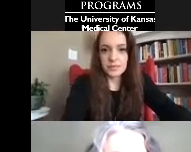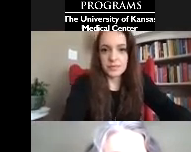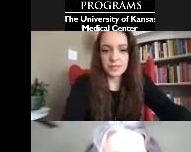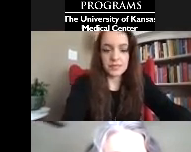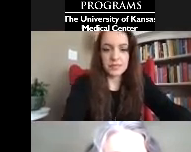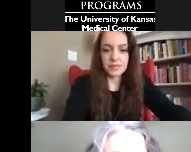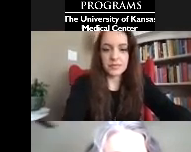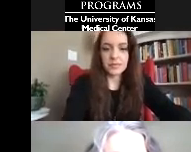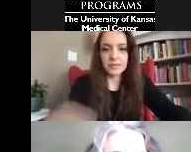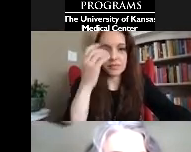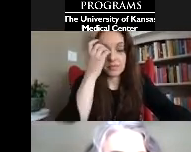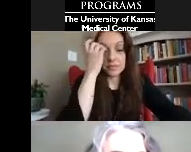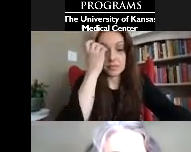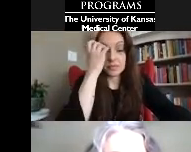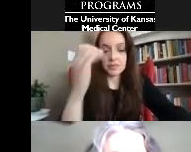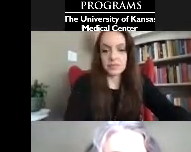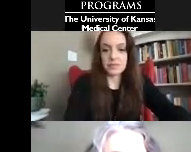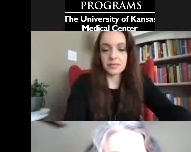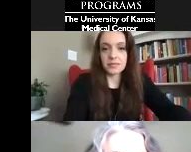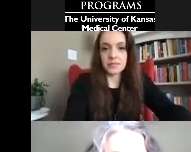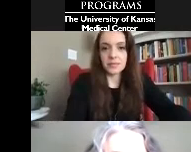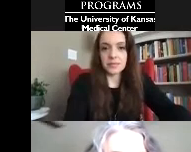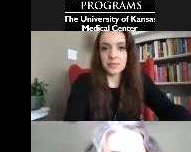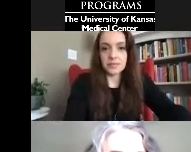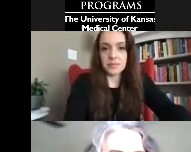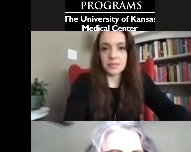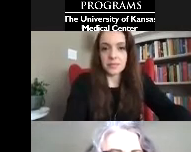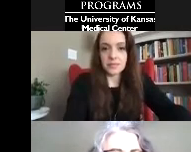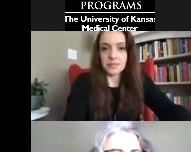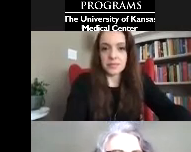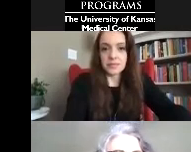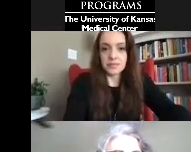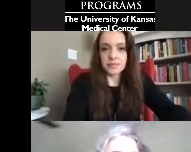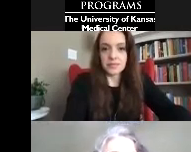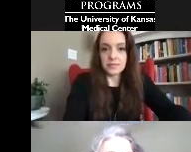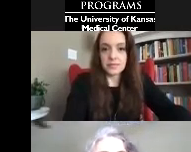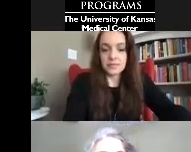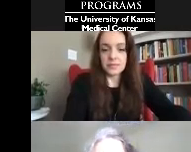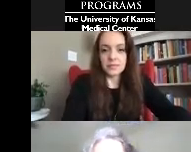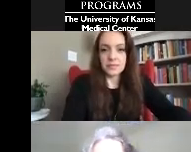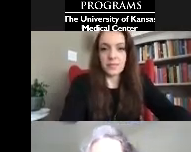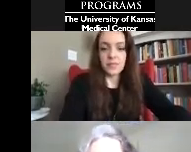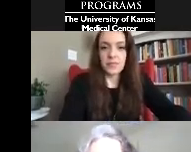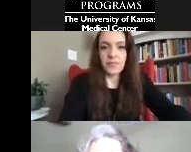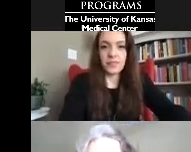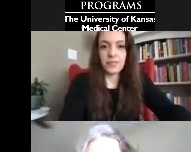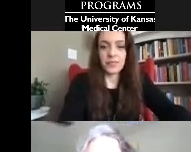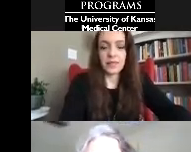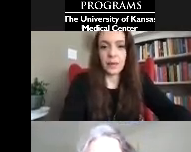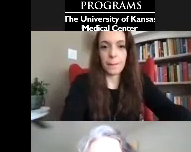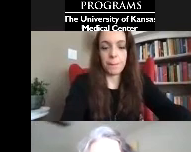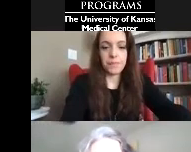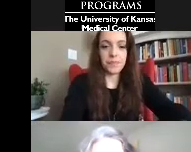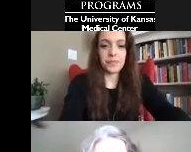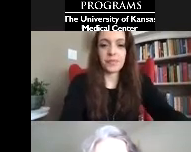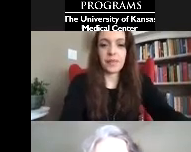and the airport. And I says, I would like to not only see the city, but visit some hospitals and clinics. So one of the clinics